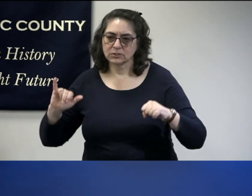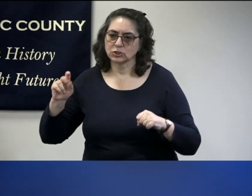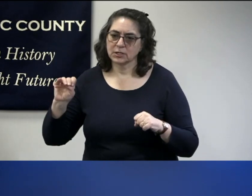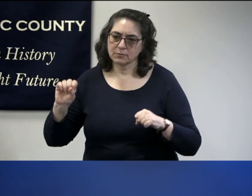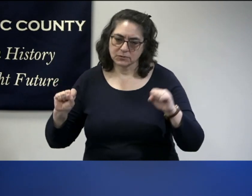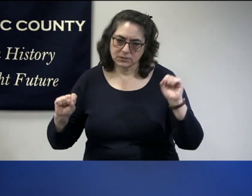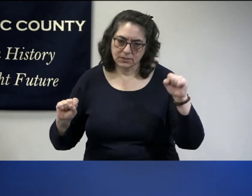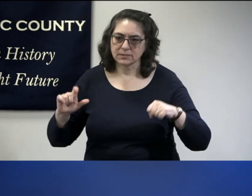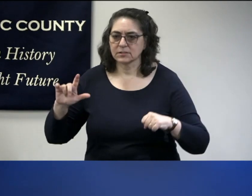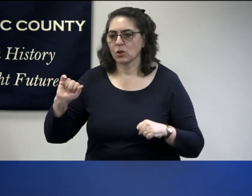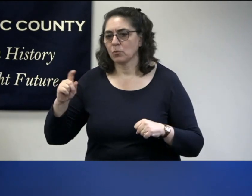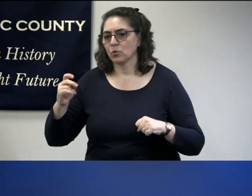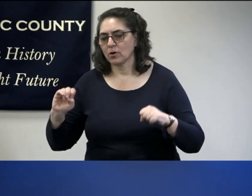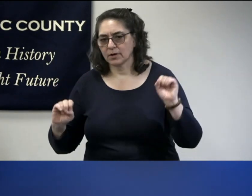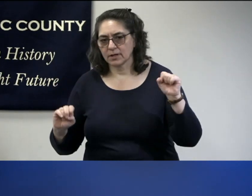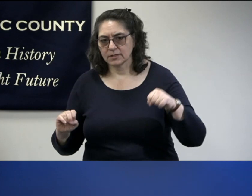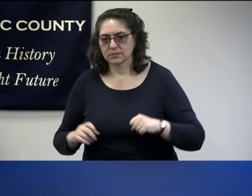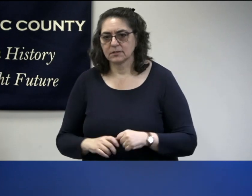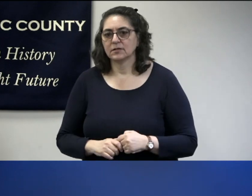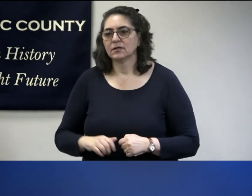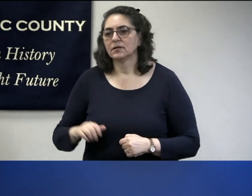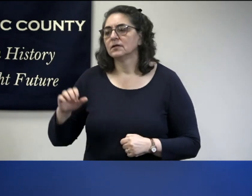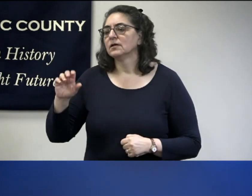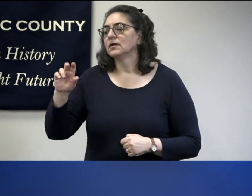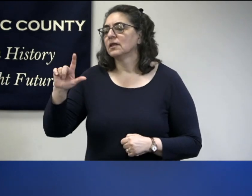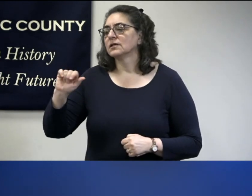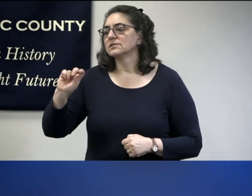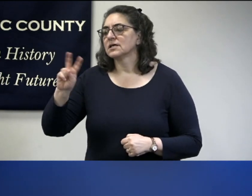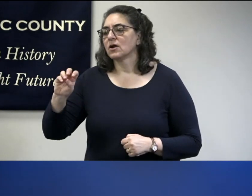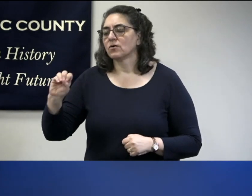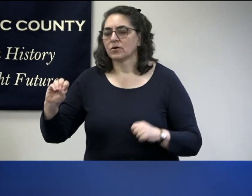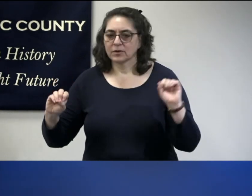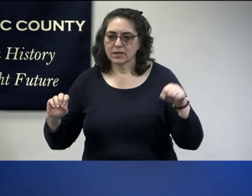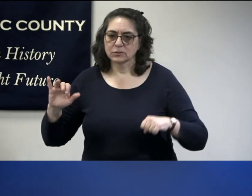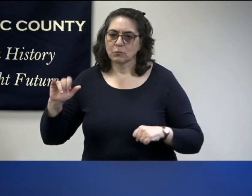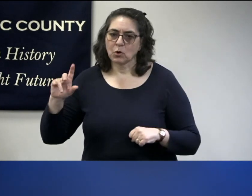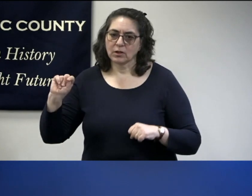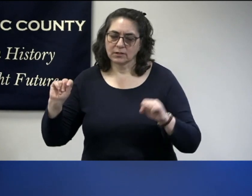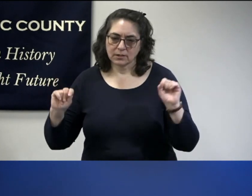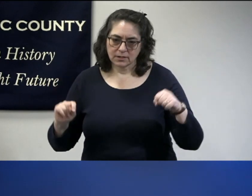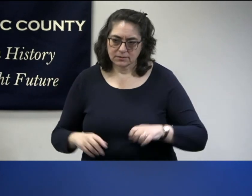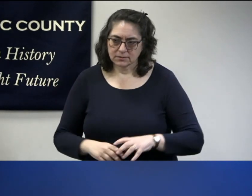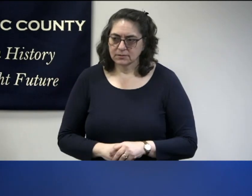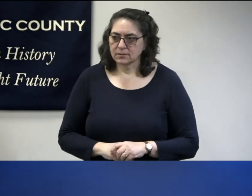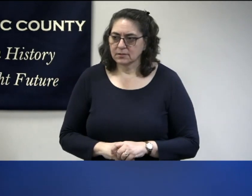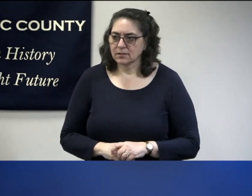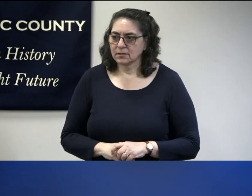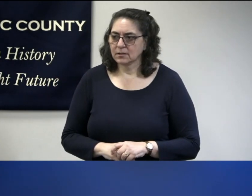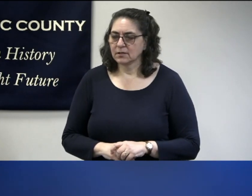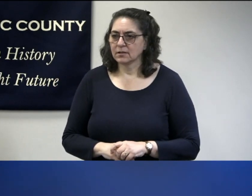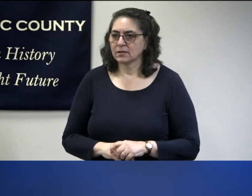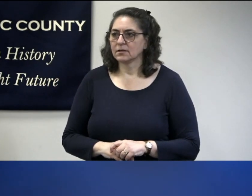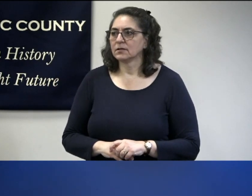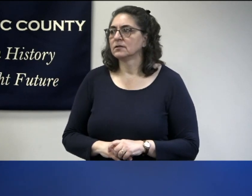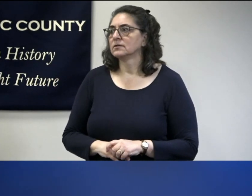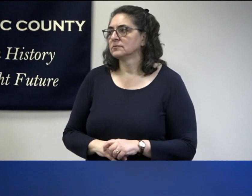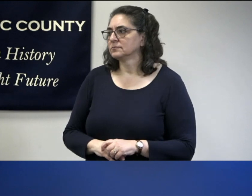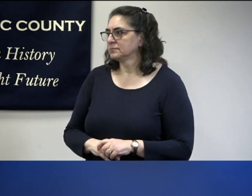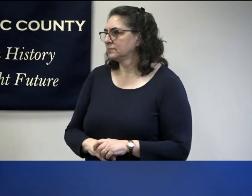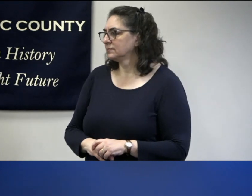Yes. Lepore? Yes. Deputy Director Lazara? Yes. Director Bartlett? That brings us to bond ordinance